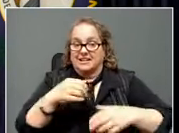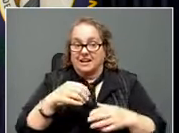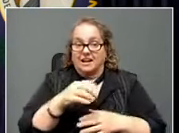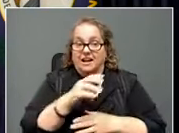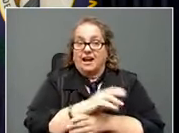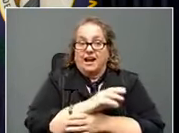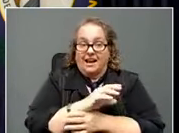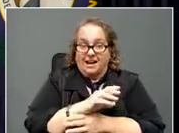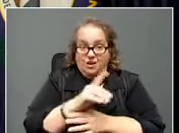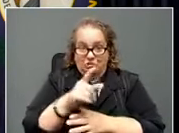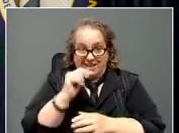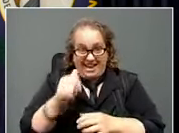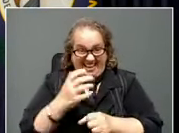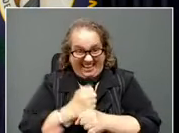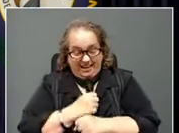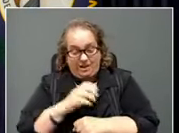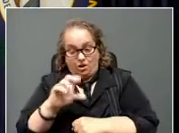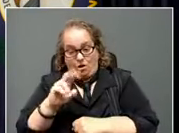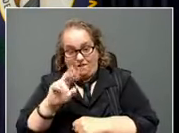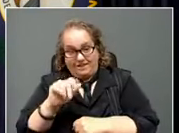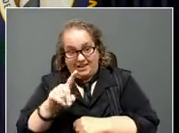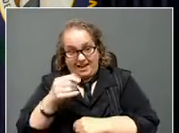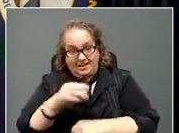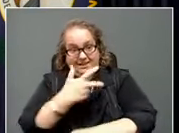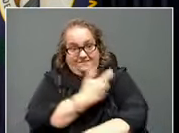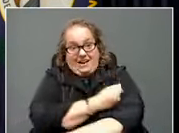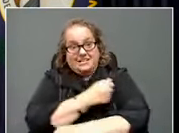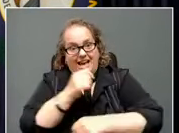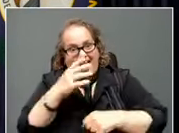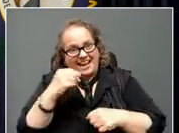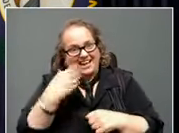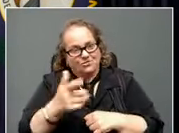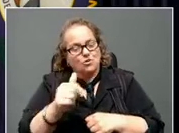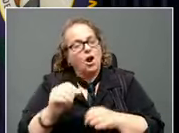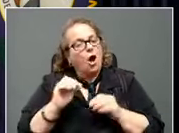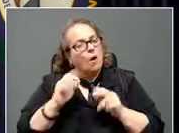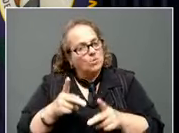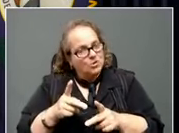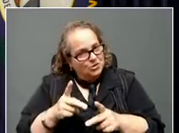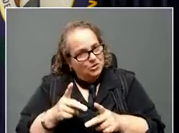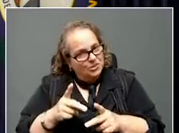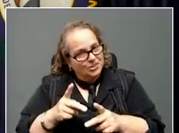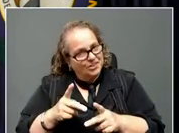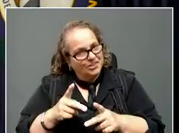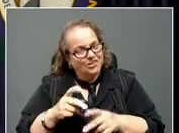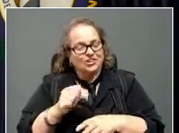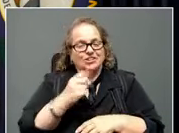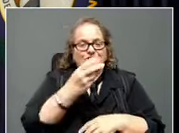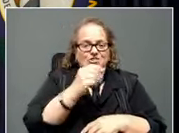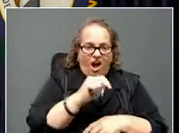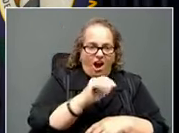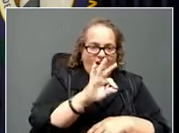the life-saving COVID-19 vaccine, it gives them a chance. You know, you get your shot of hope and then a shot at winning